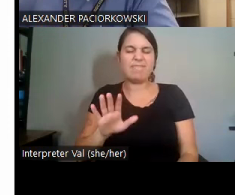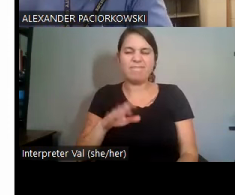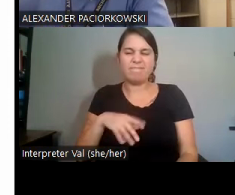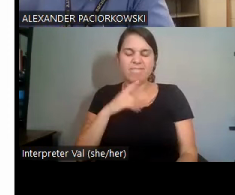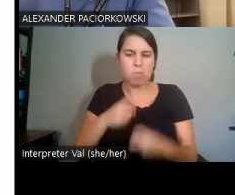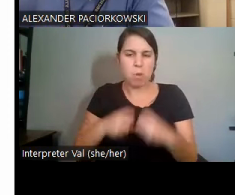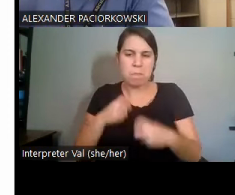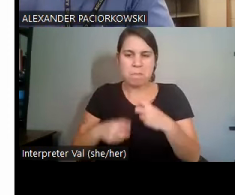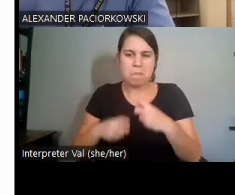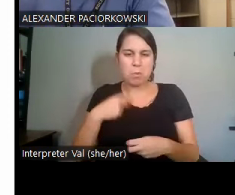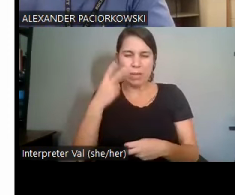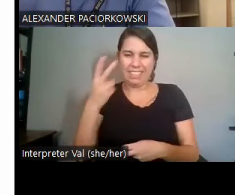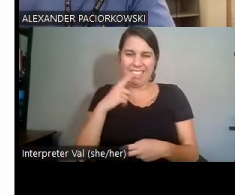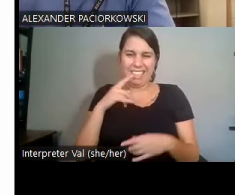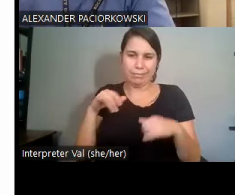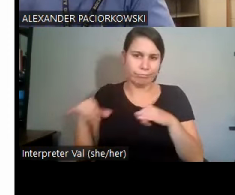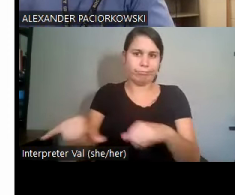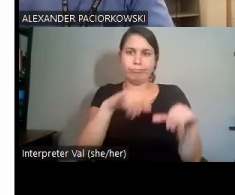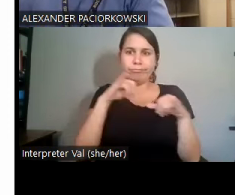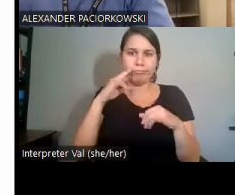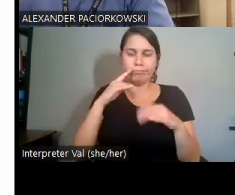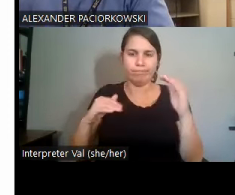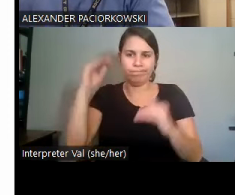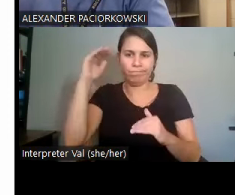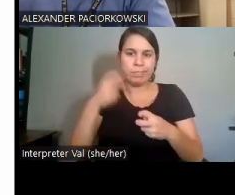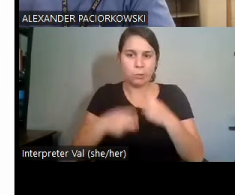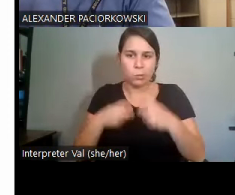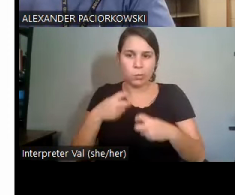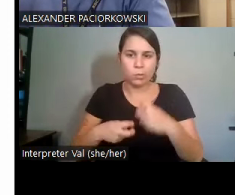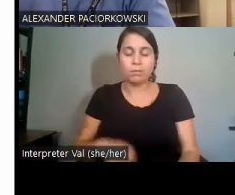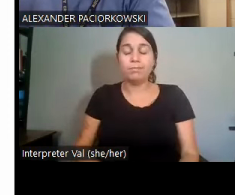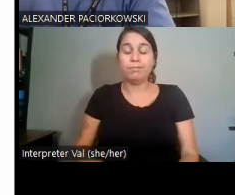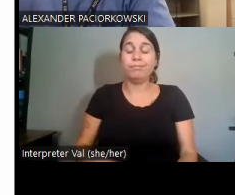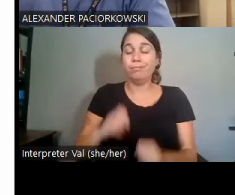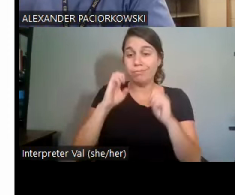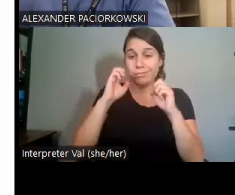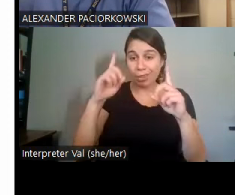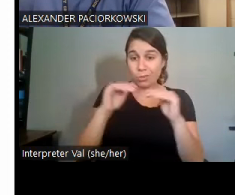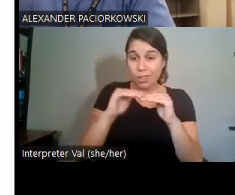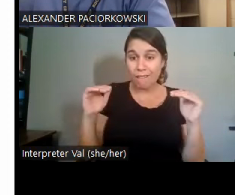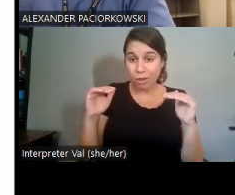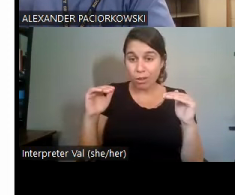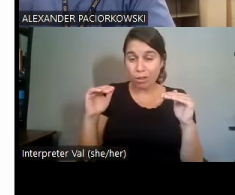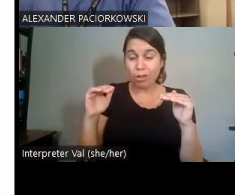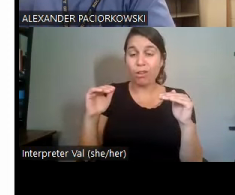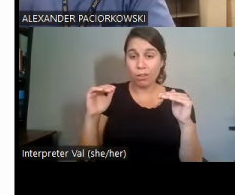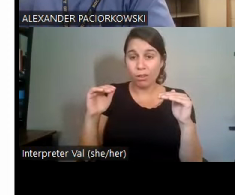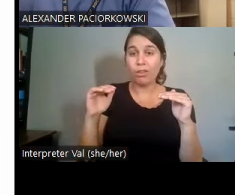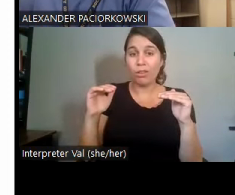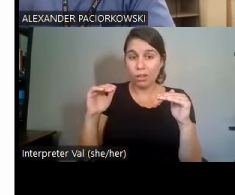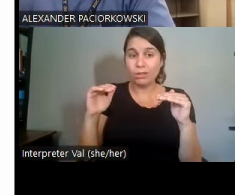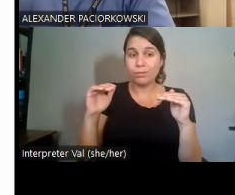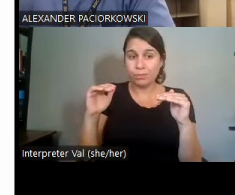board. Certainly, in terms of education level, we see that